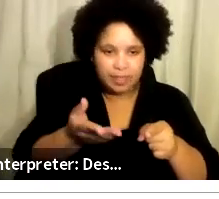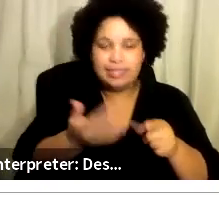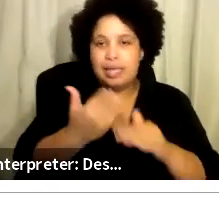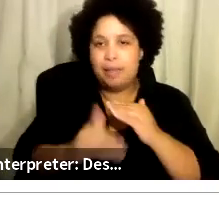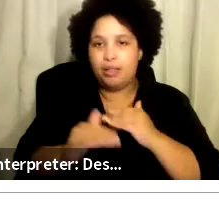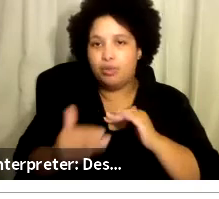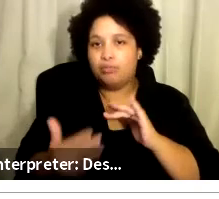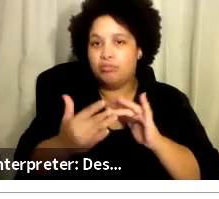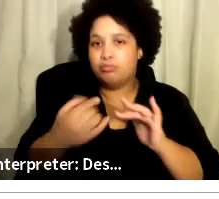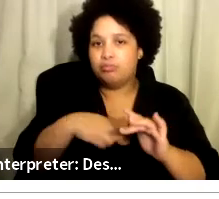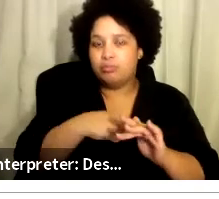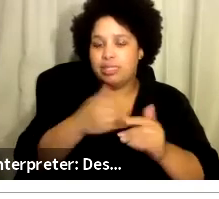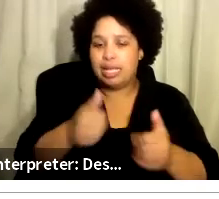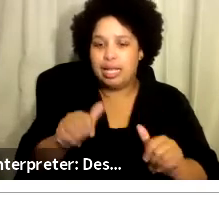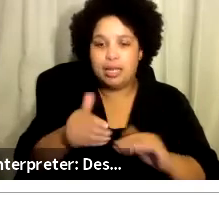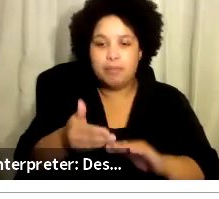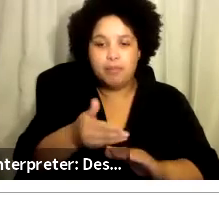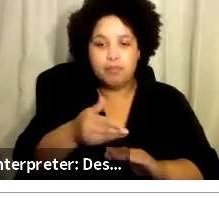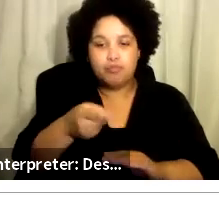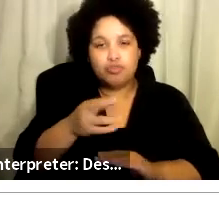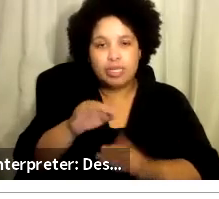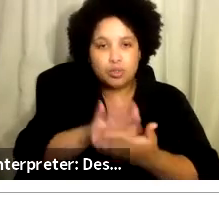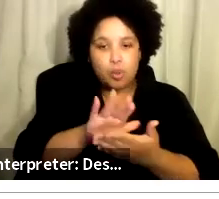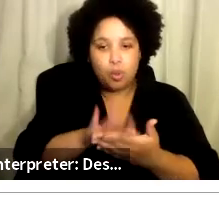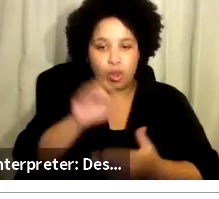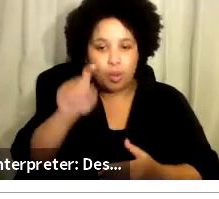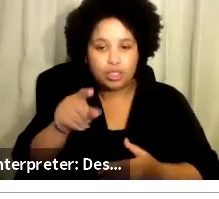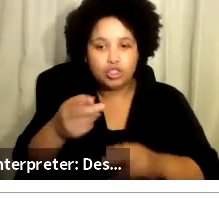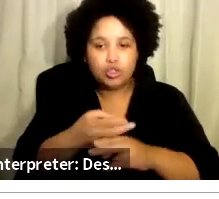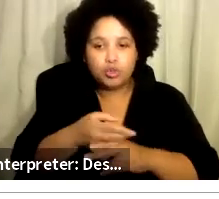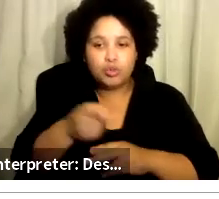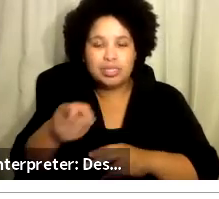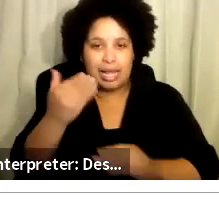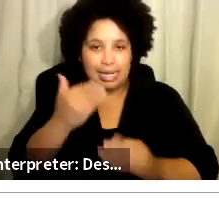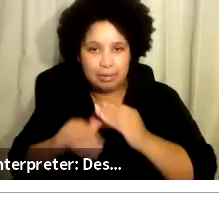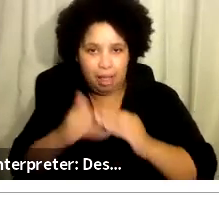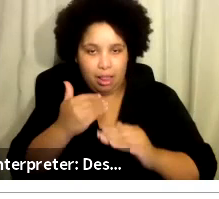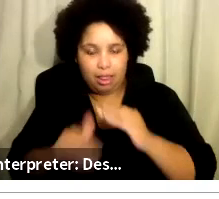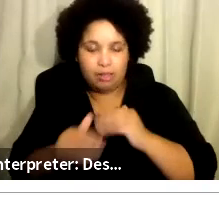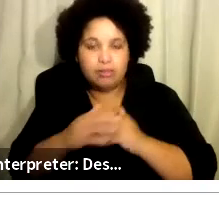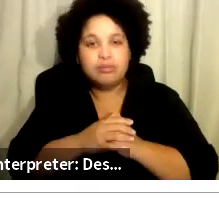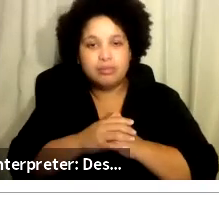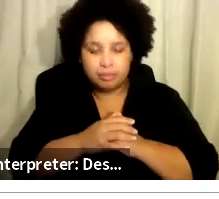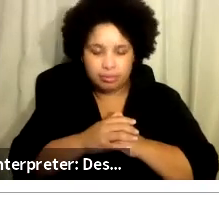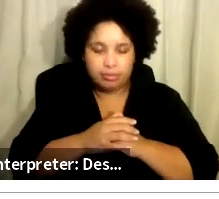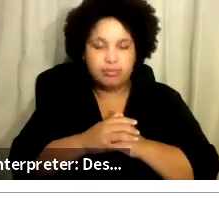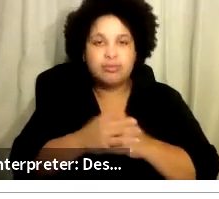So any preschool questions, go to that specific email and we all have access to